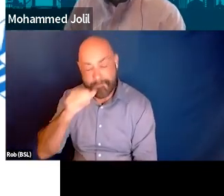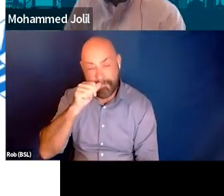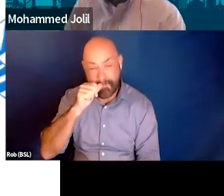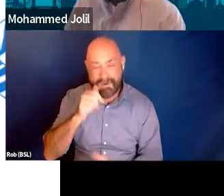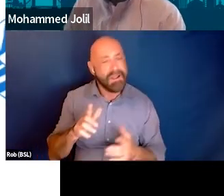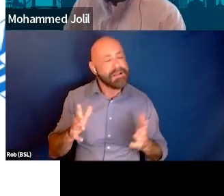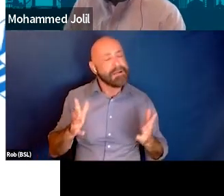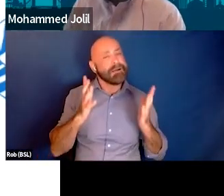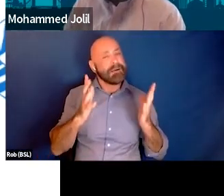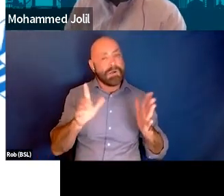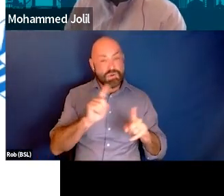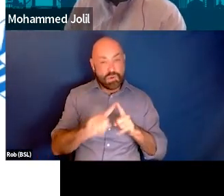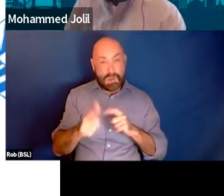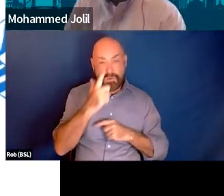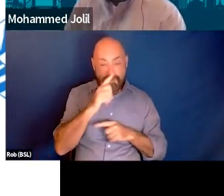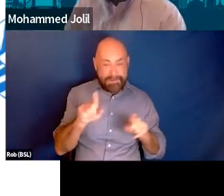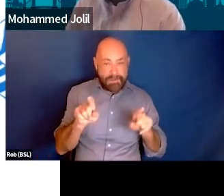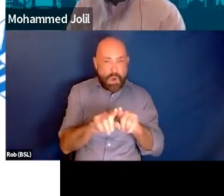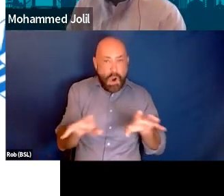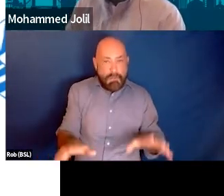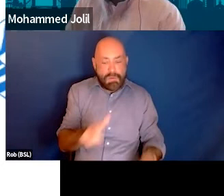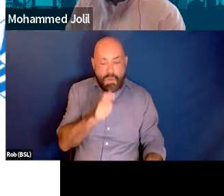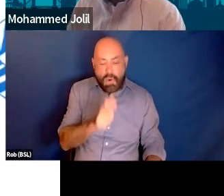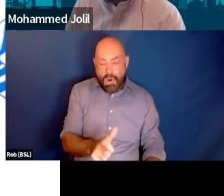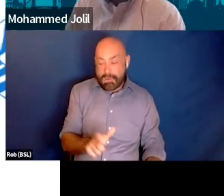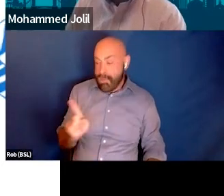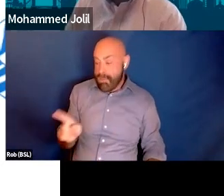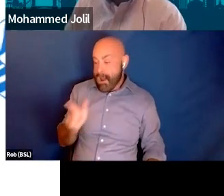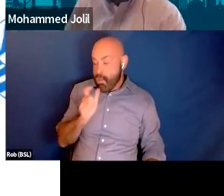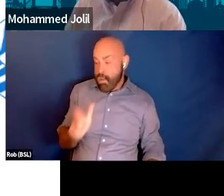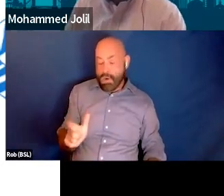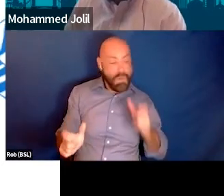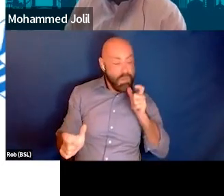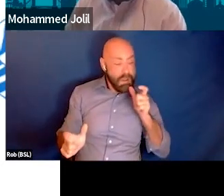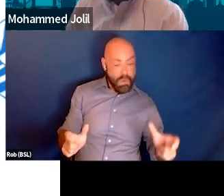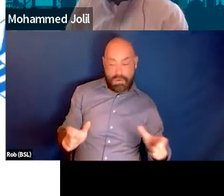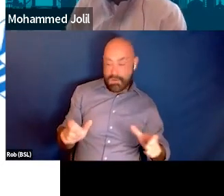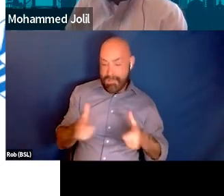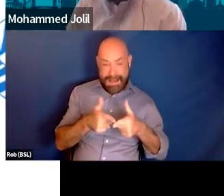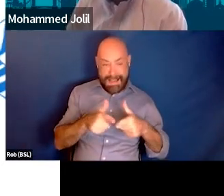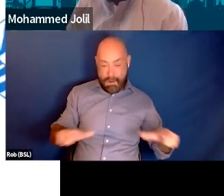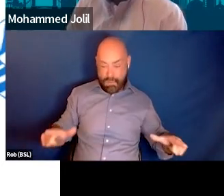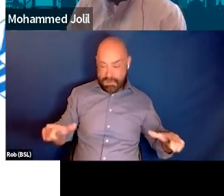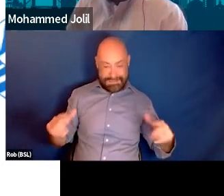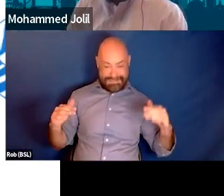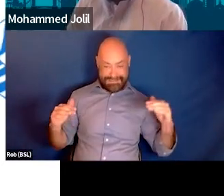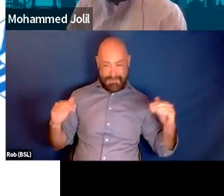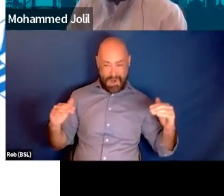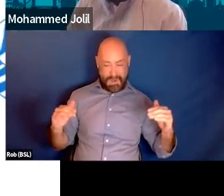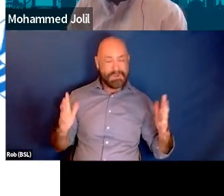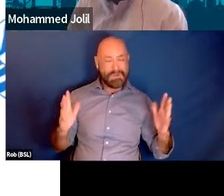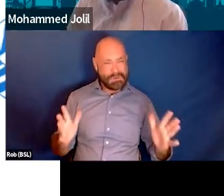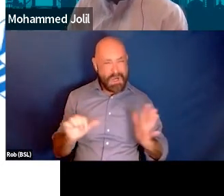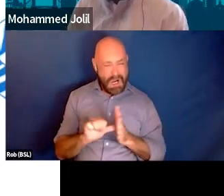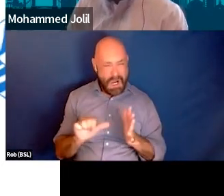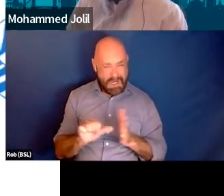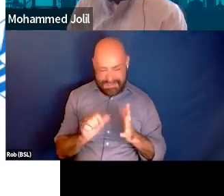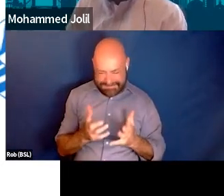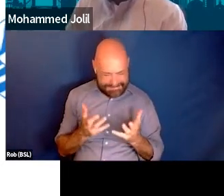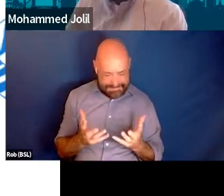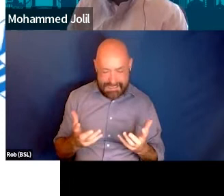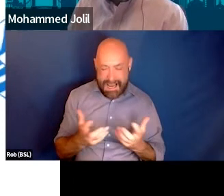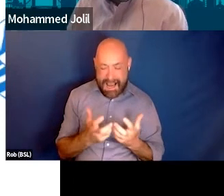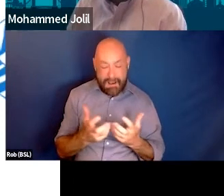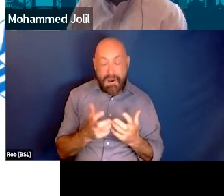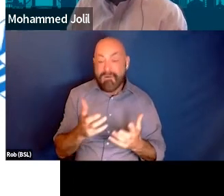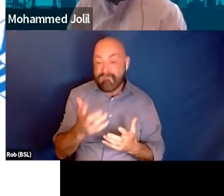challenge. What something means to someone, and what does, we spent a long time trying to articulate a set of